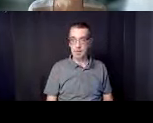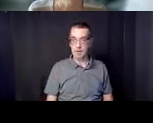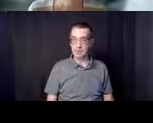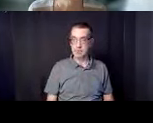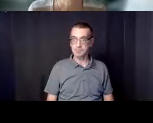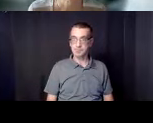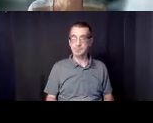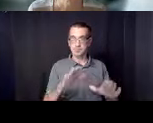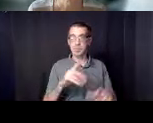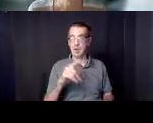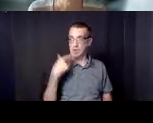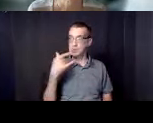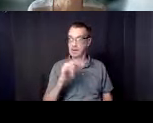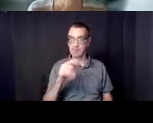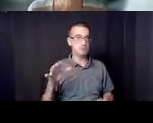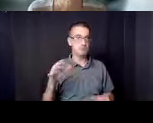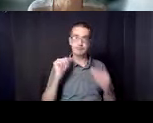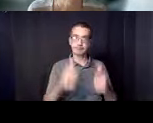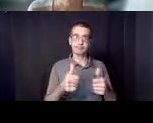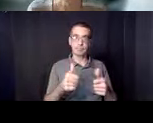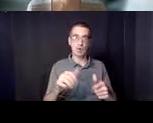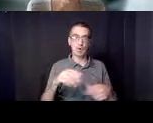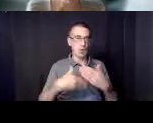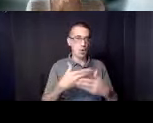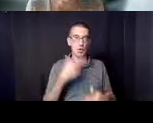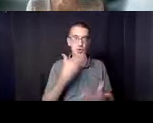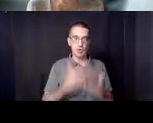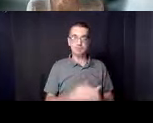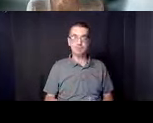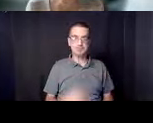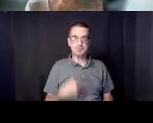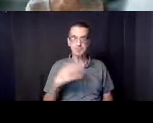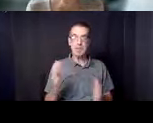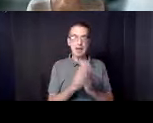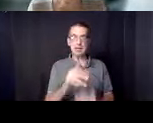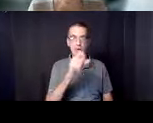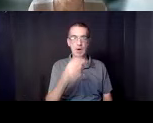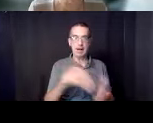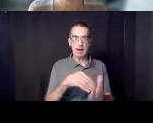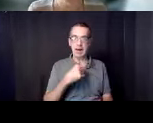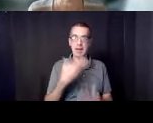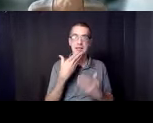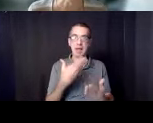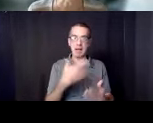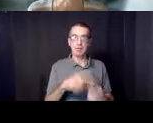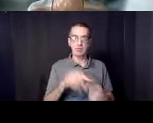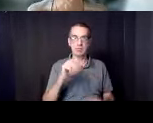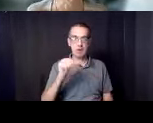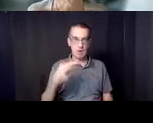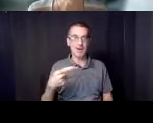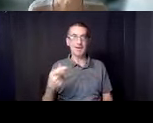All right, looks like Marlo, you're up and ready to go. Yeah, and we're going to ask that question again in a minute. So thanks, Sarah,